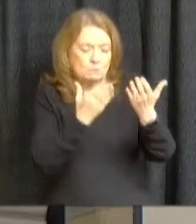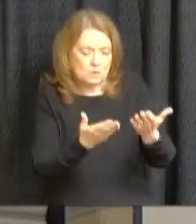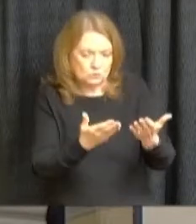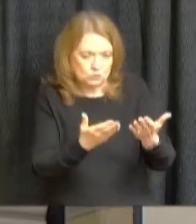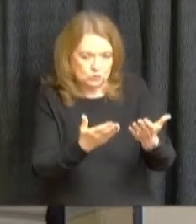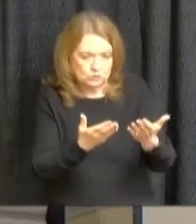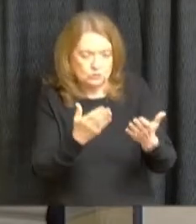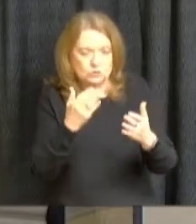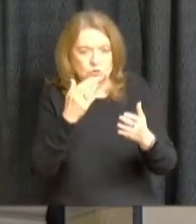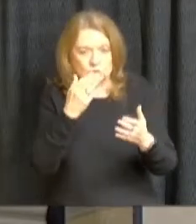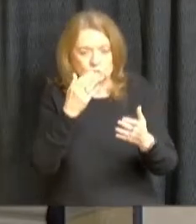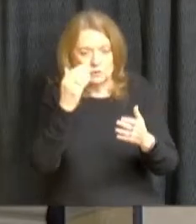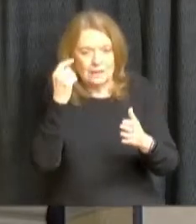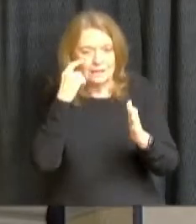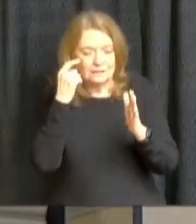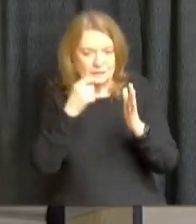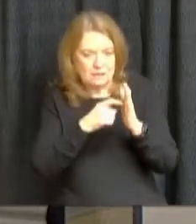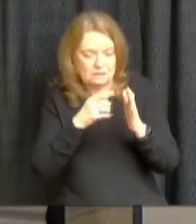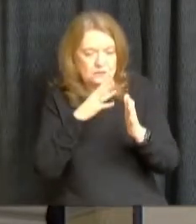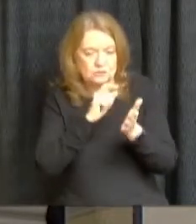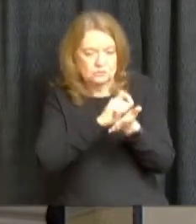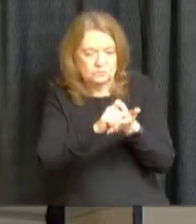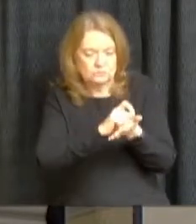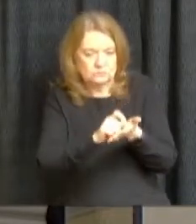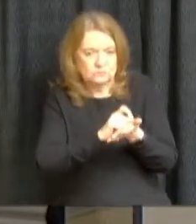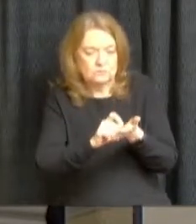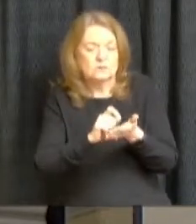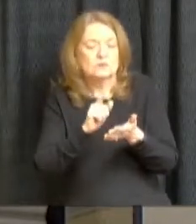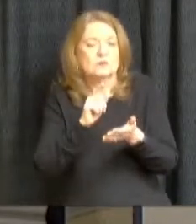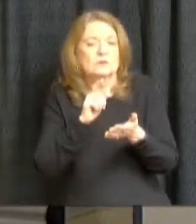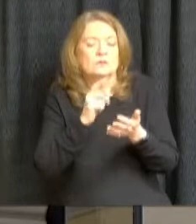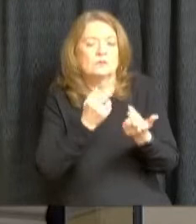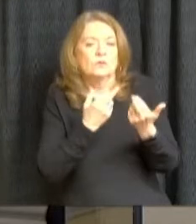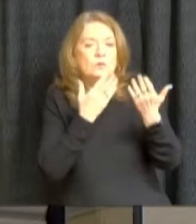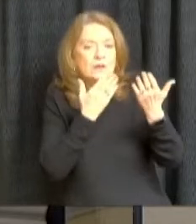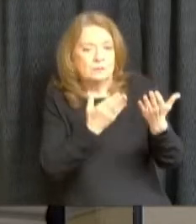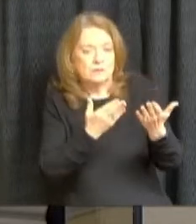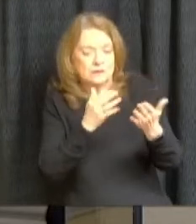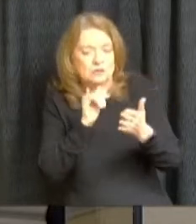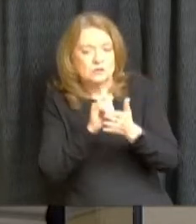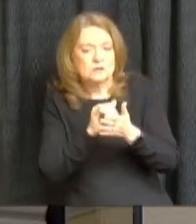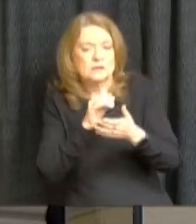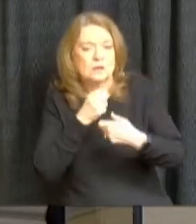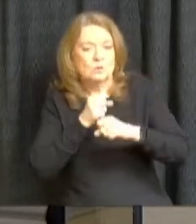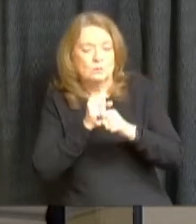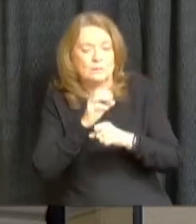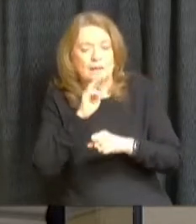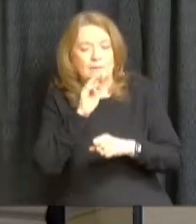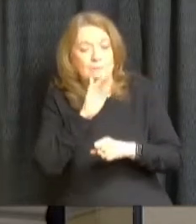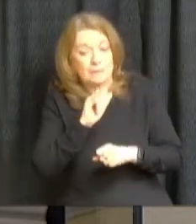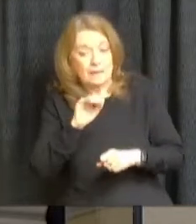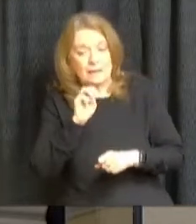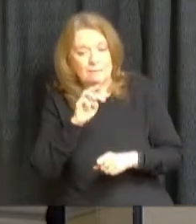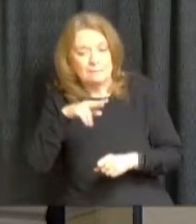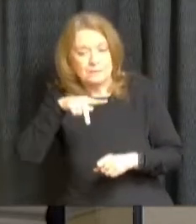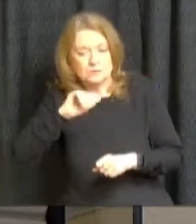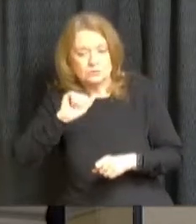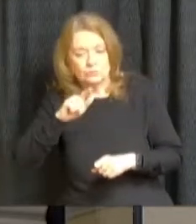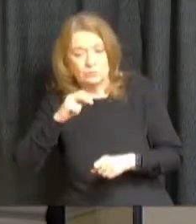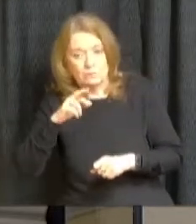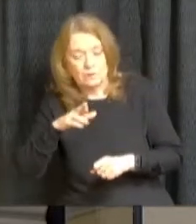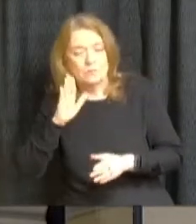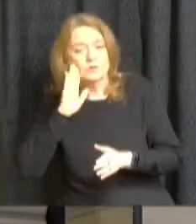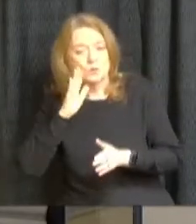to acknowledge and put in writing the policy, the recommendations that were made by Mr. Palmer, so that they'll be